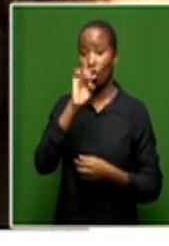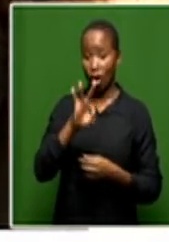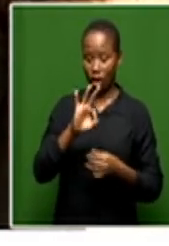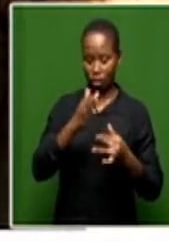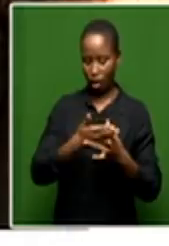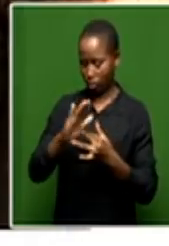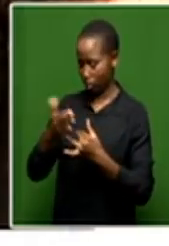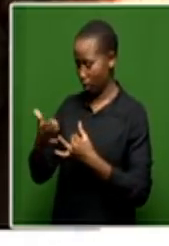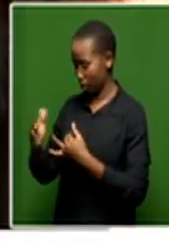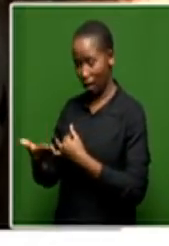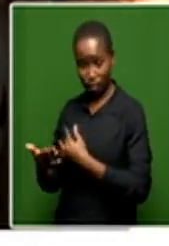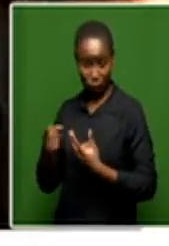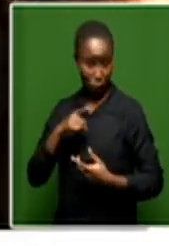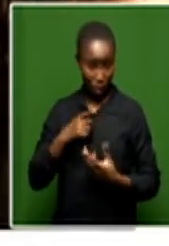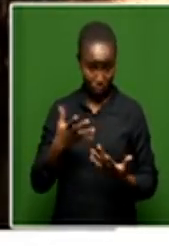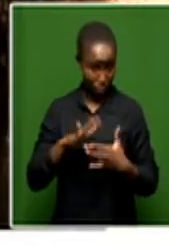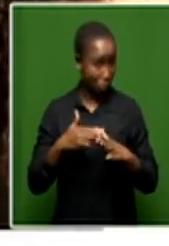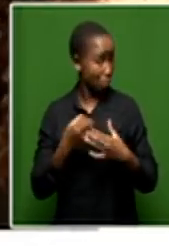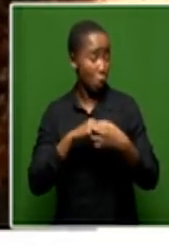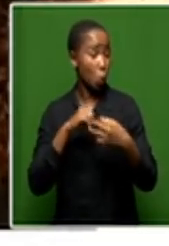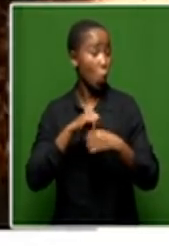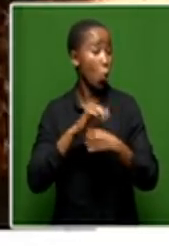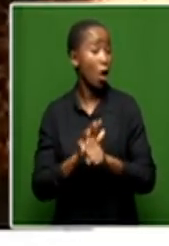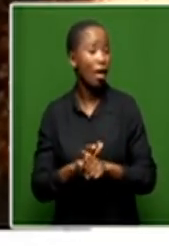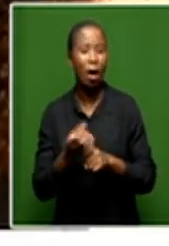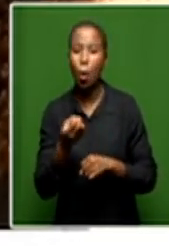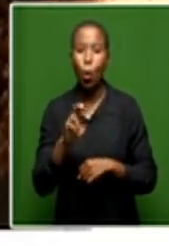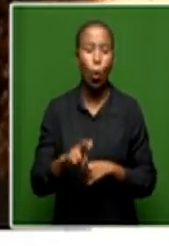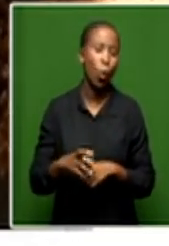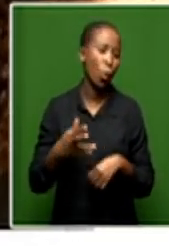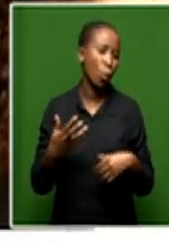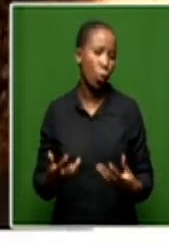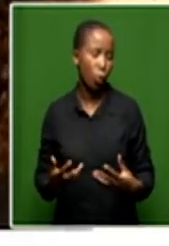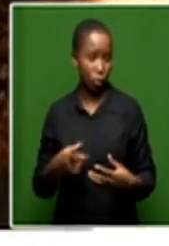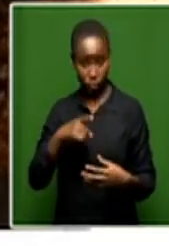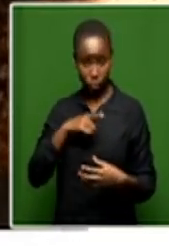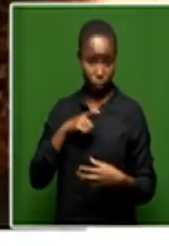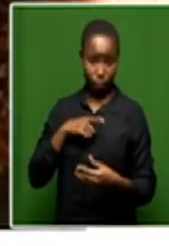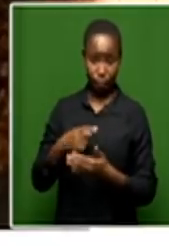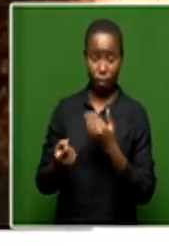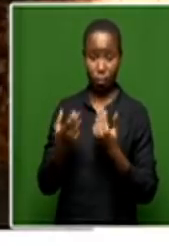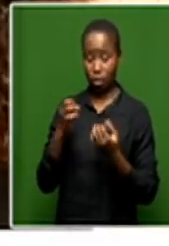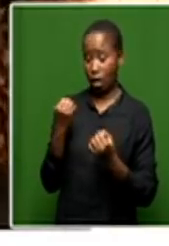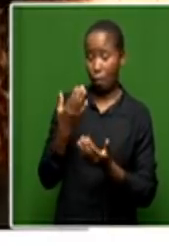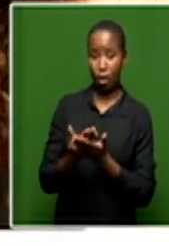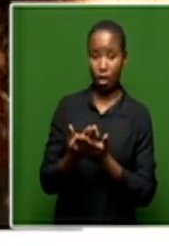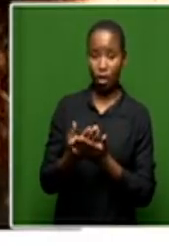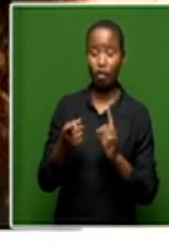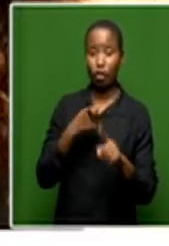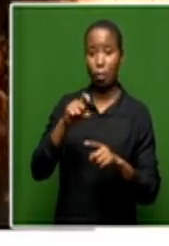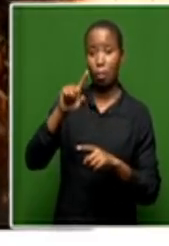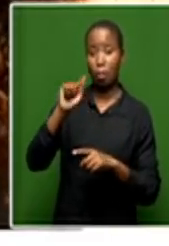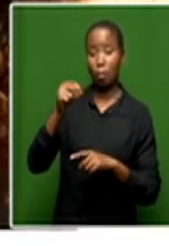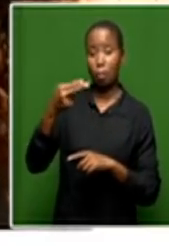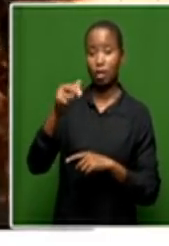cases. Why is this? Is this due to COVID-19, or are these in particular due to that application from Thales